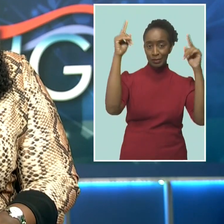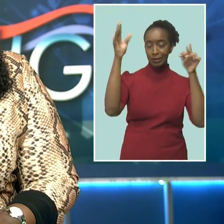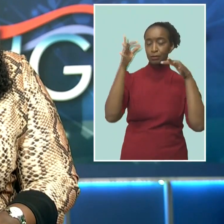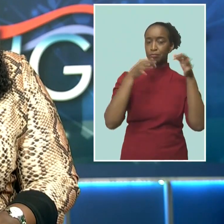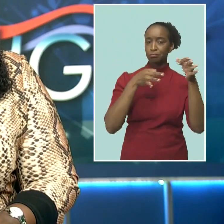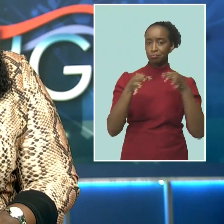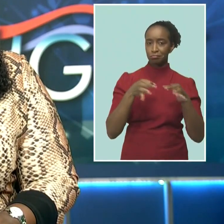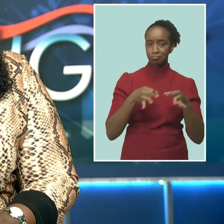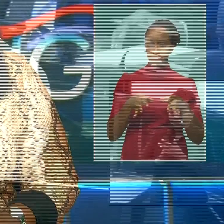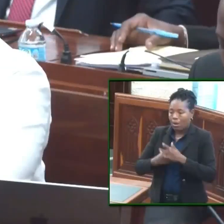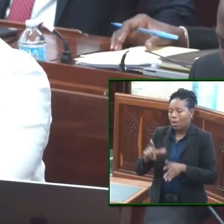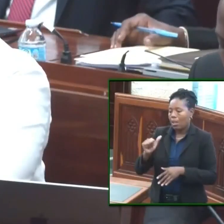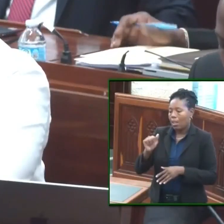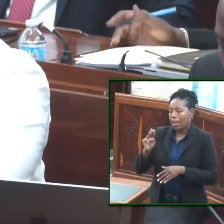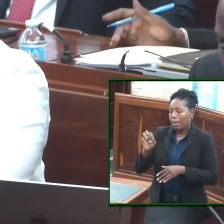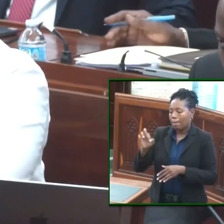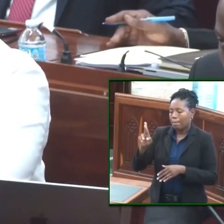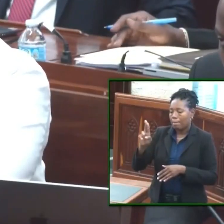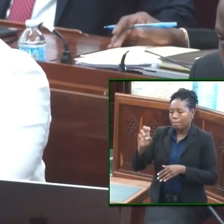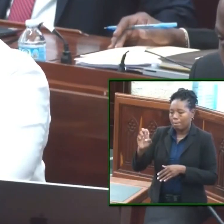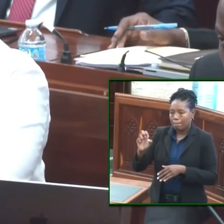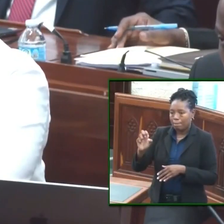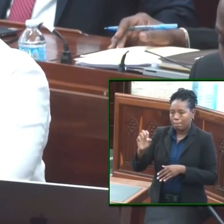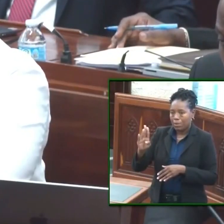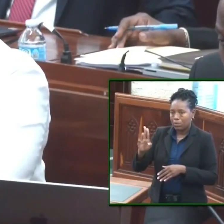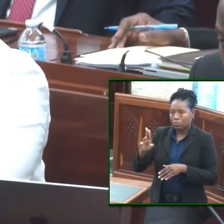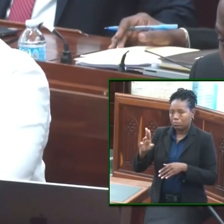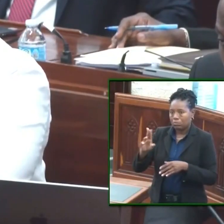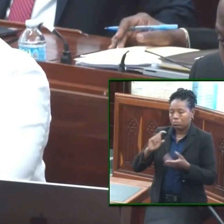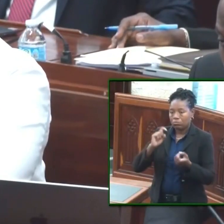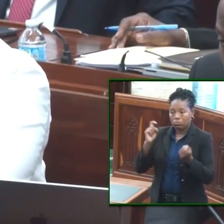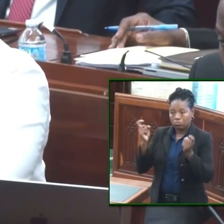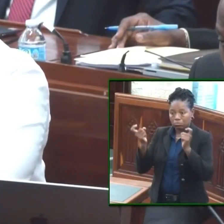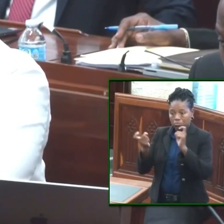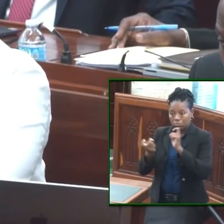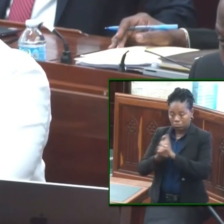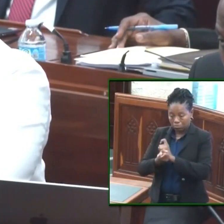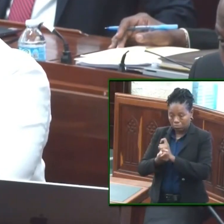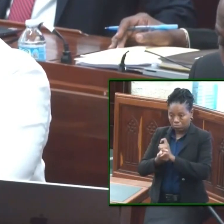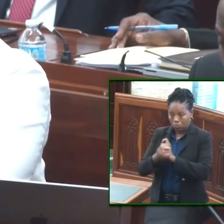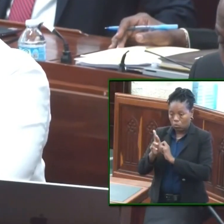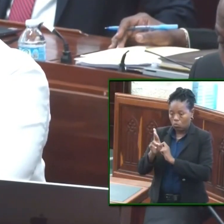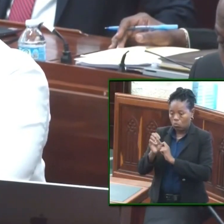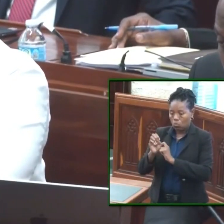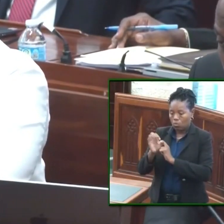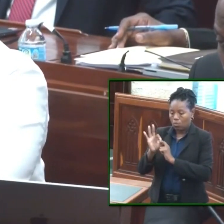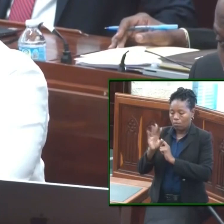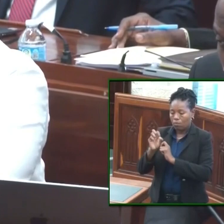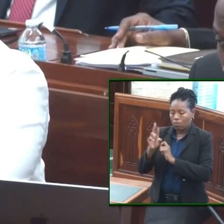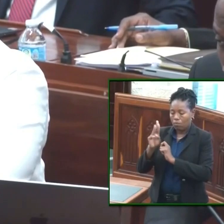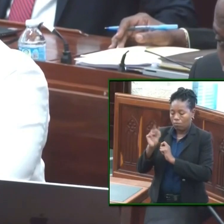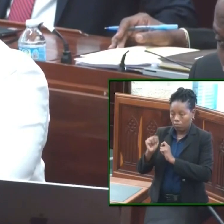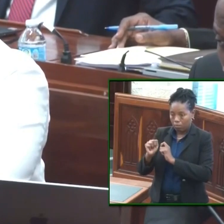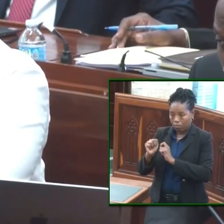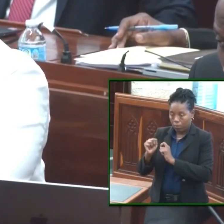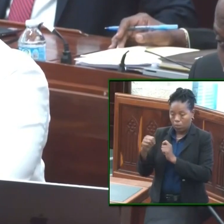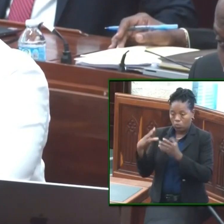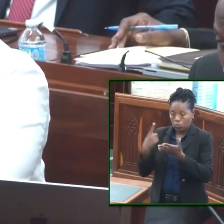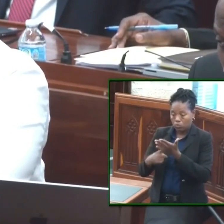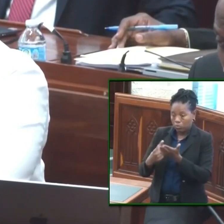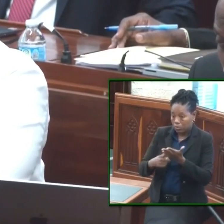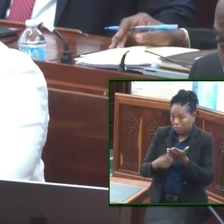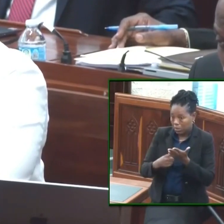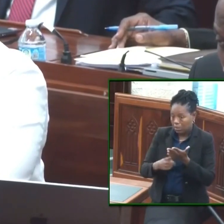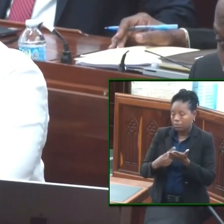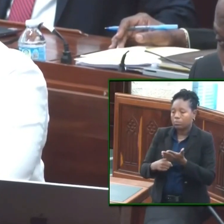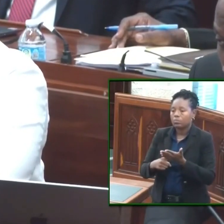ministry. Barbados' first major wind farm, and as we speak, the International Financial Corporation is on the ground,